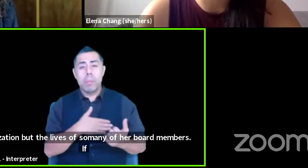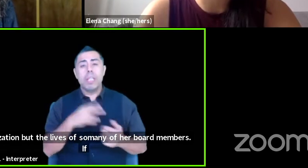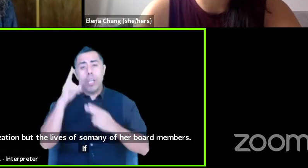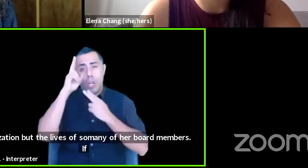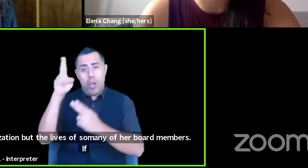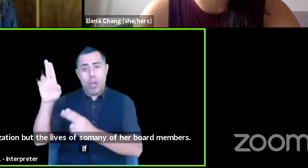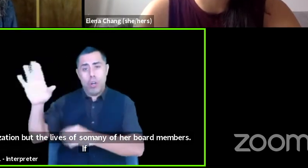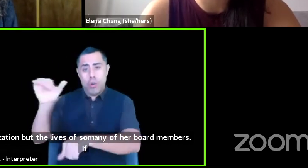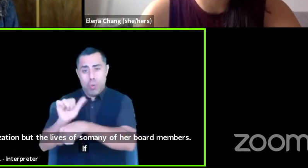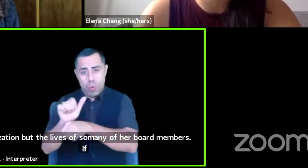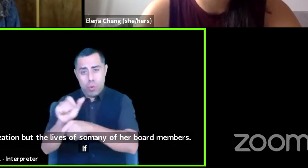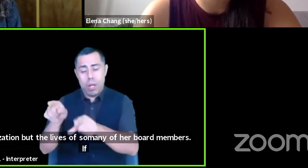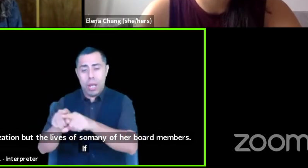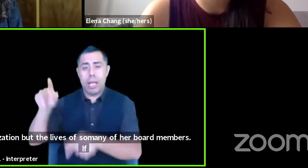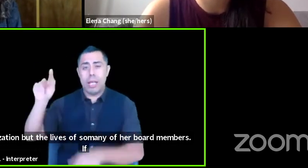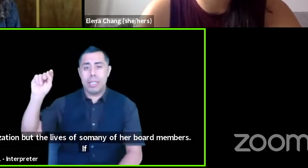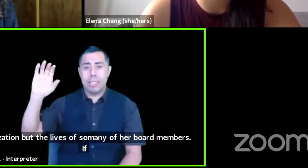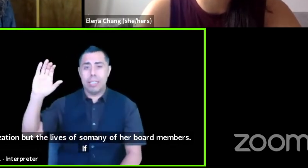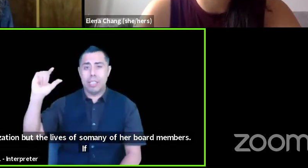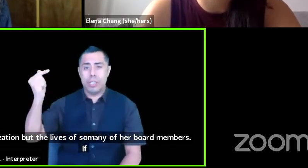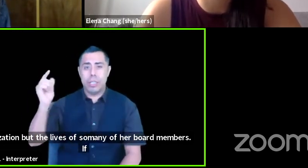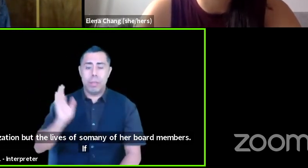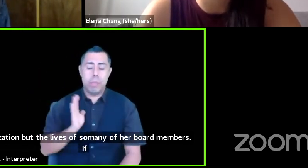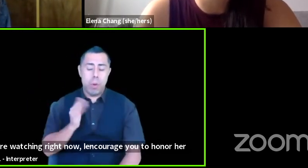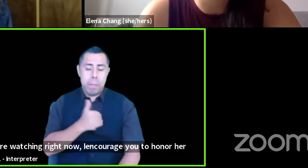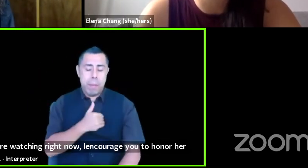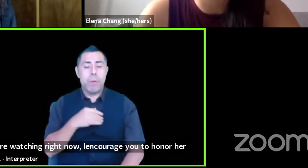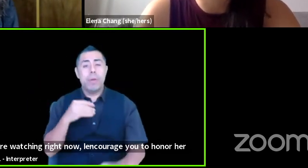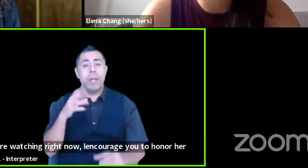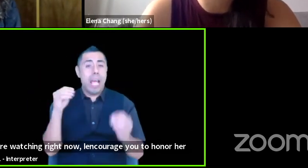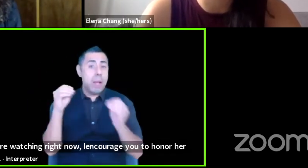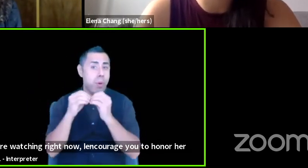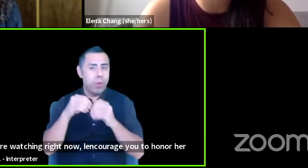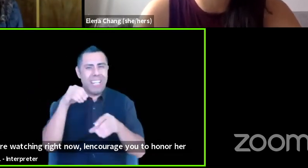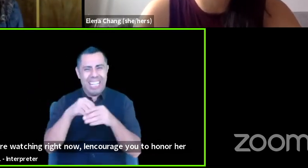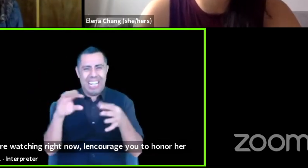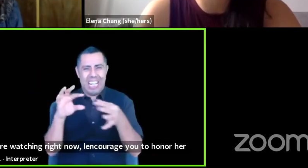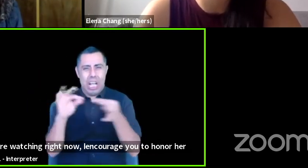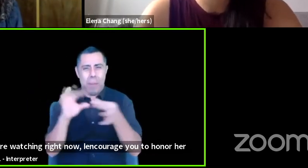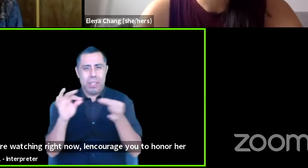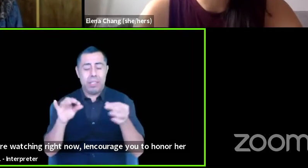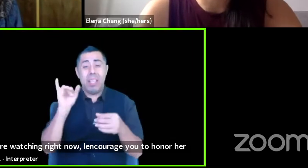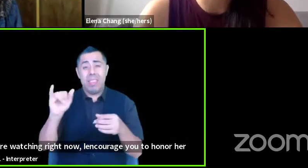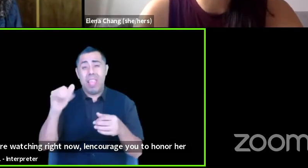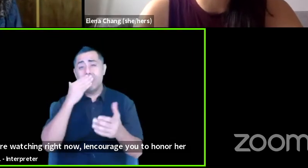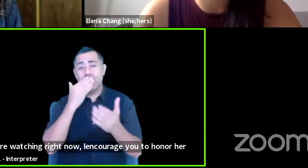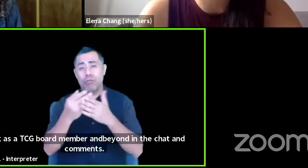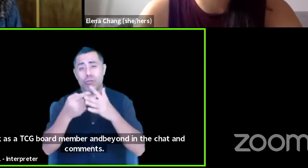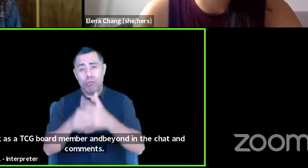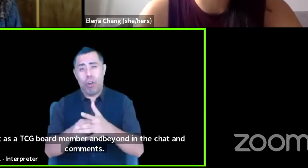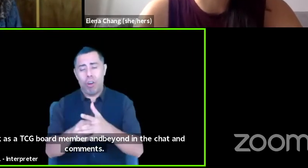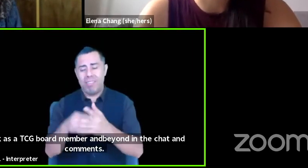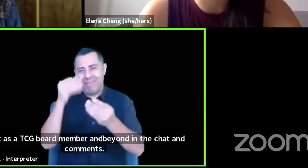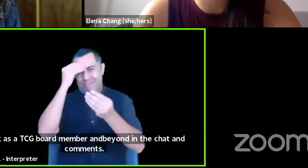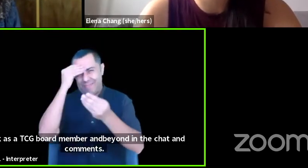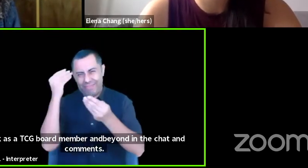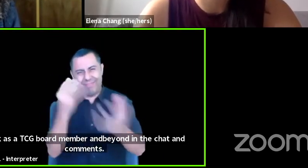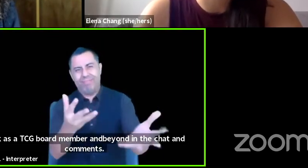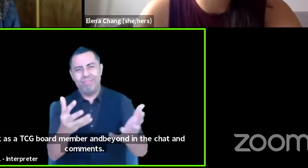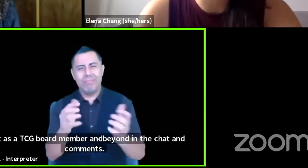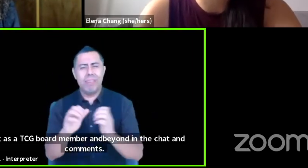in the chat or comments. That can be a start at saying how much we love and honor Larissa